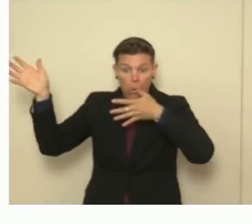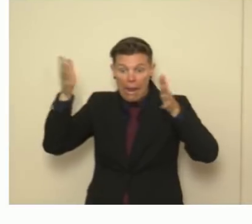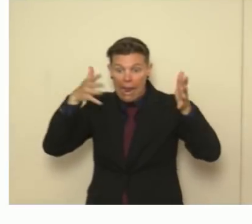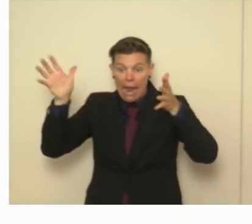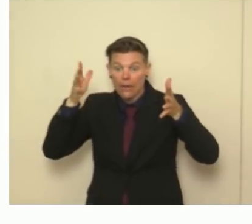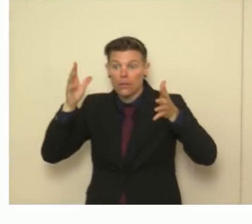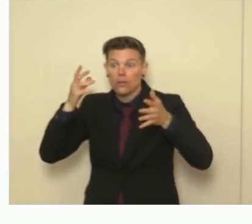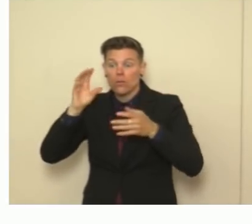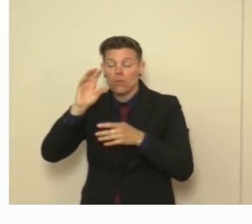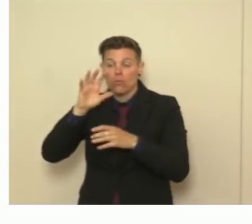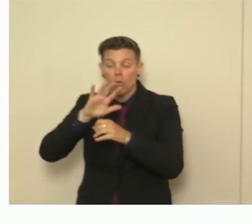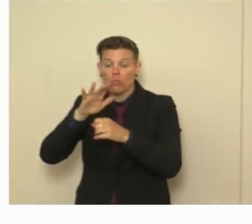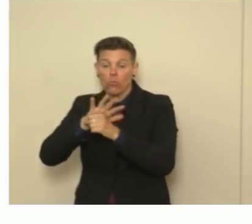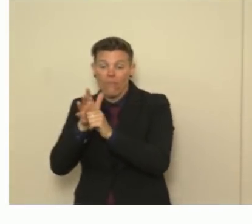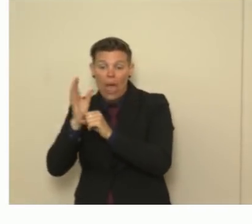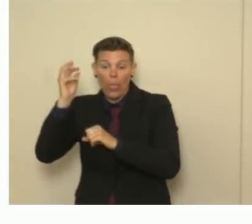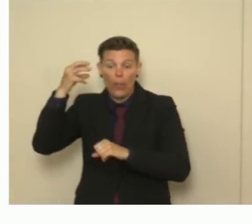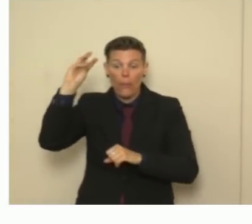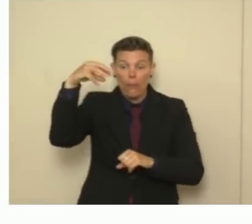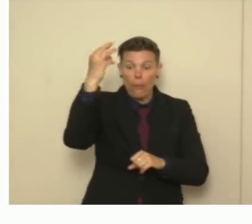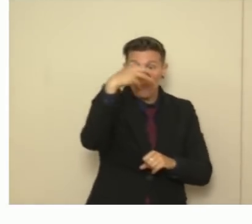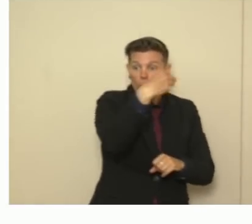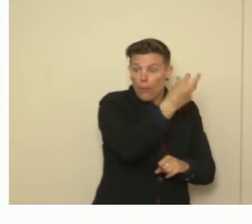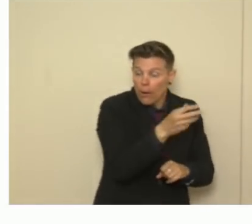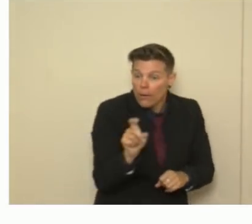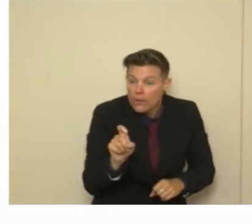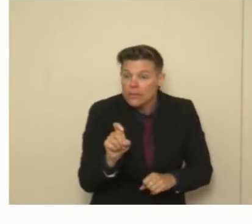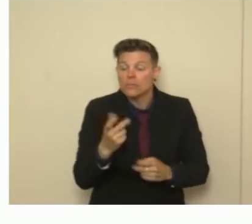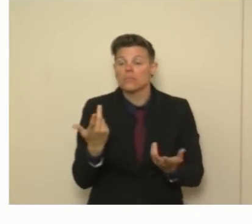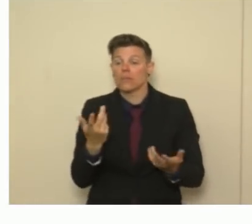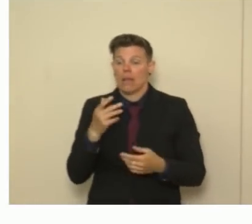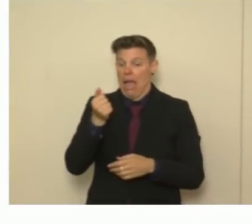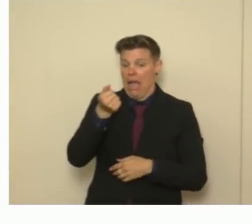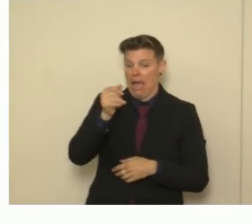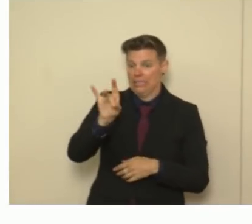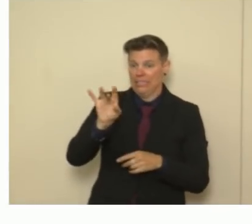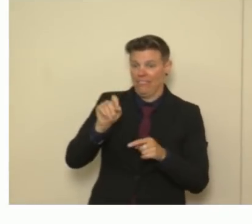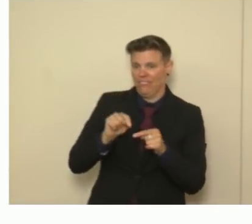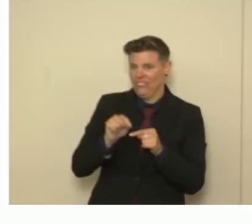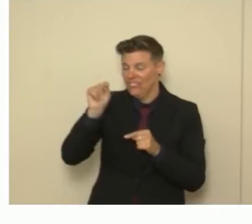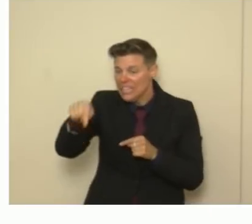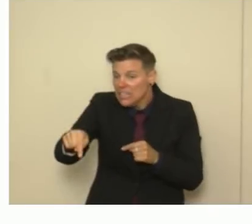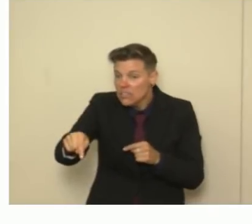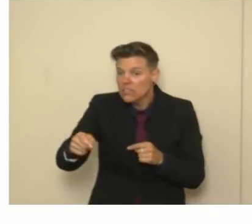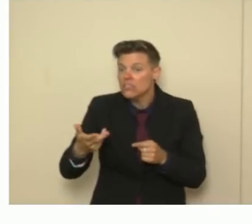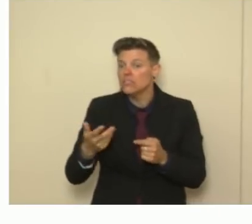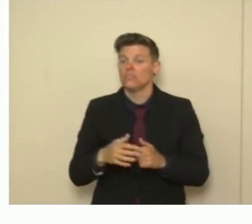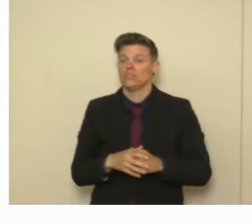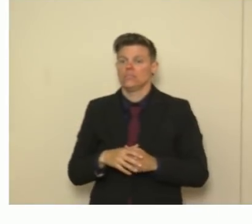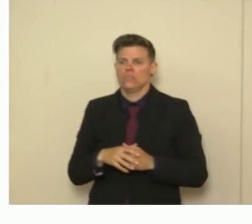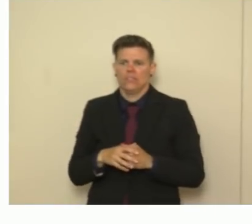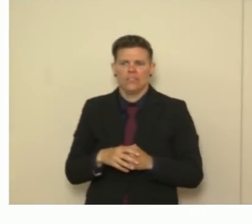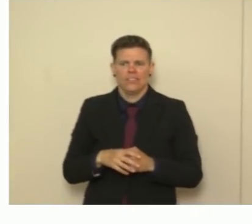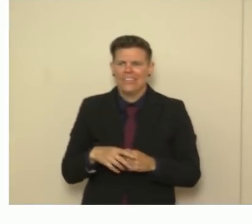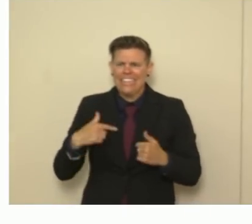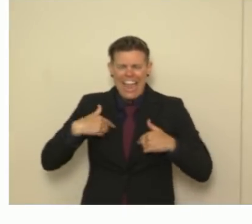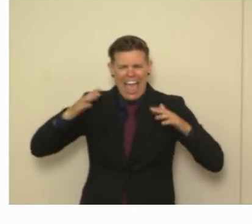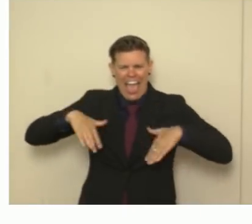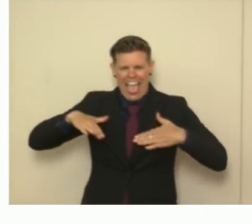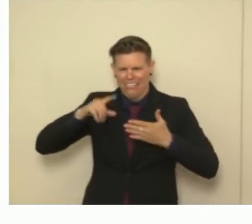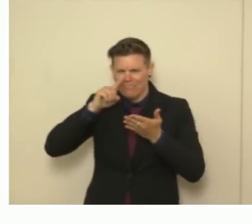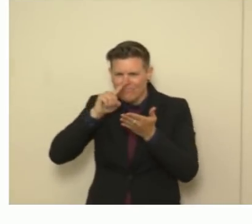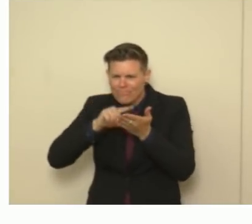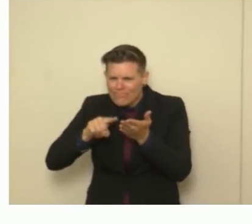that can contain the virus up to 18 feet. So the evidence that, you know, the jury is not yet in on